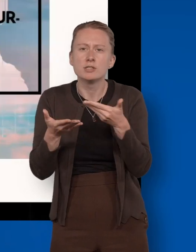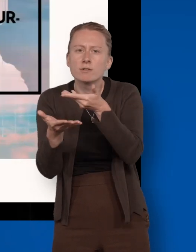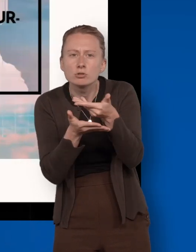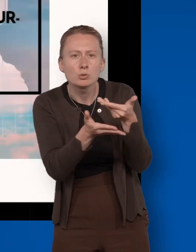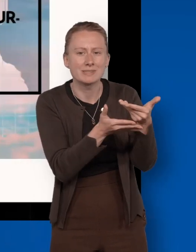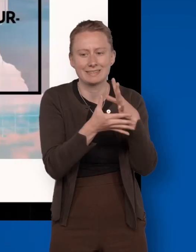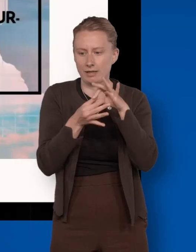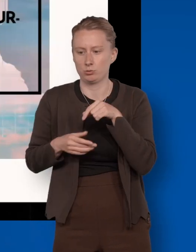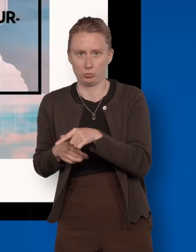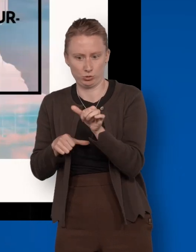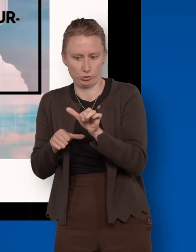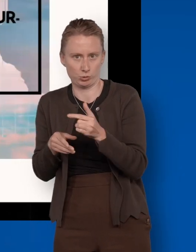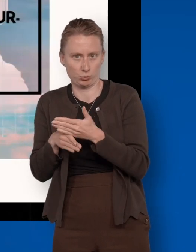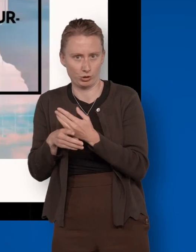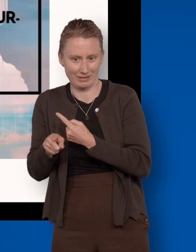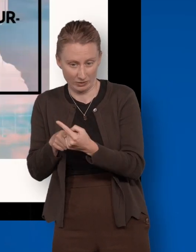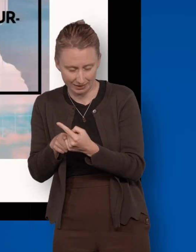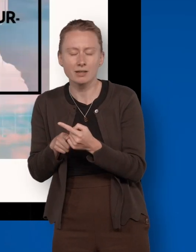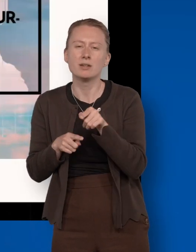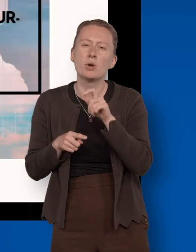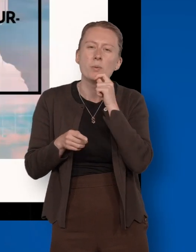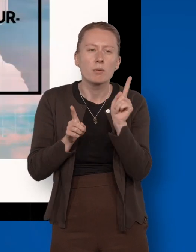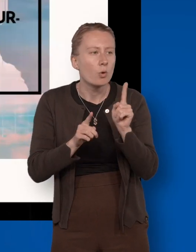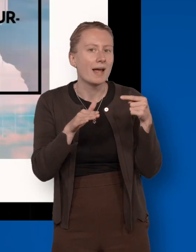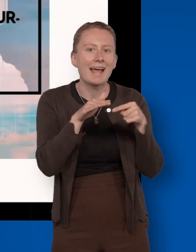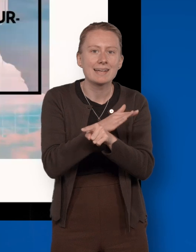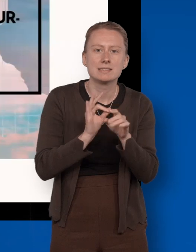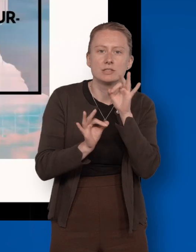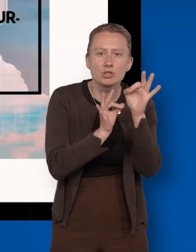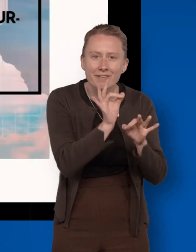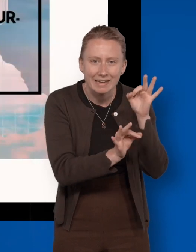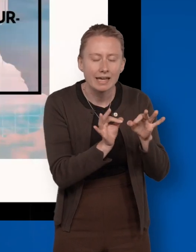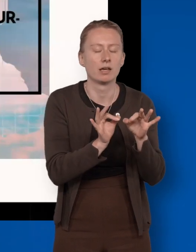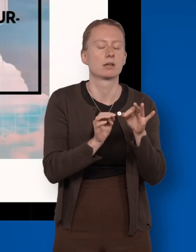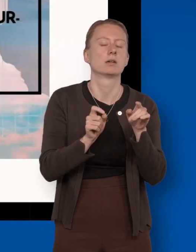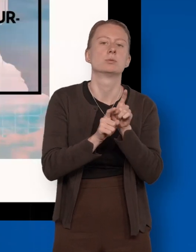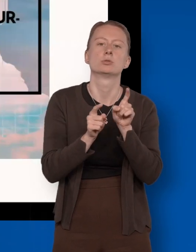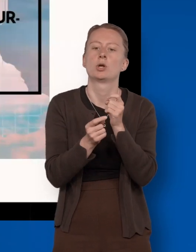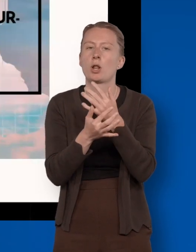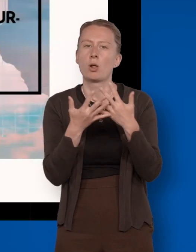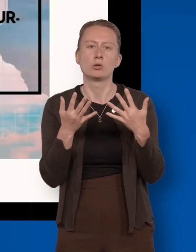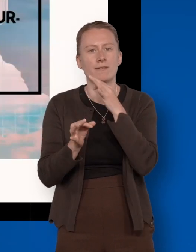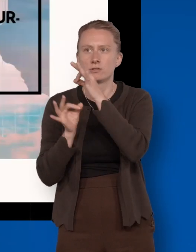that process is to do exit surveys, and we also do a lot of survey work in general.